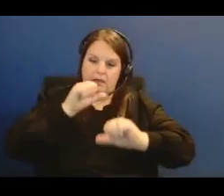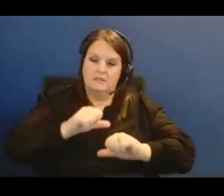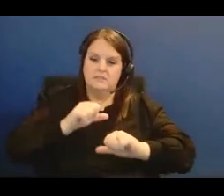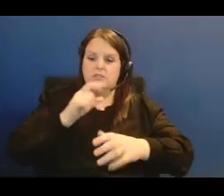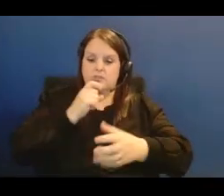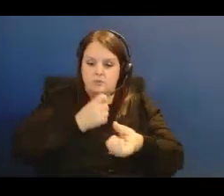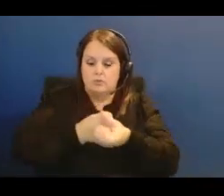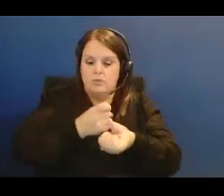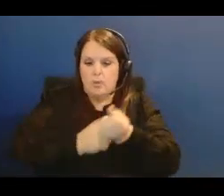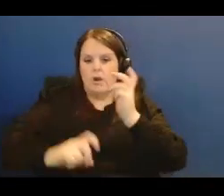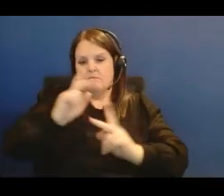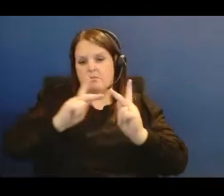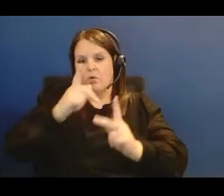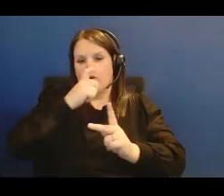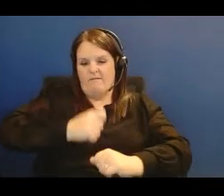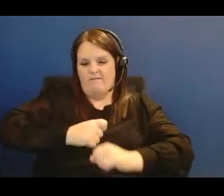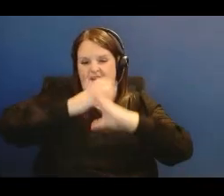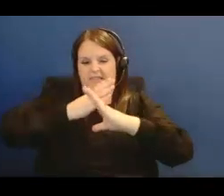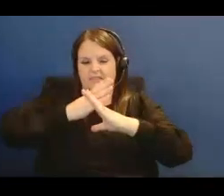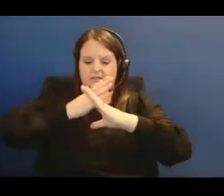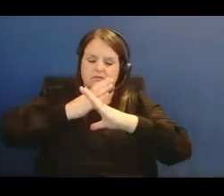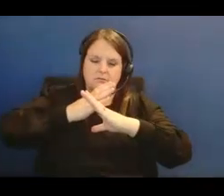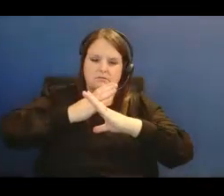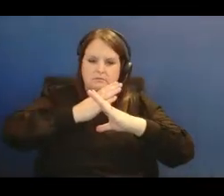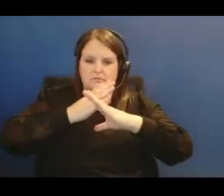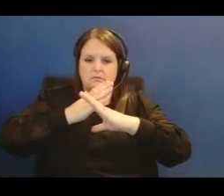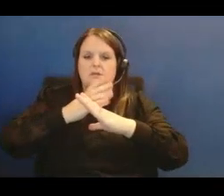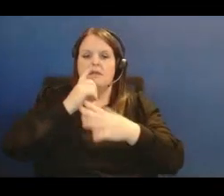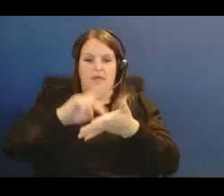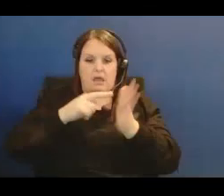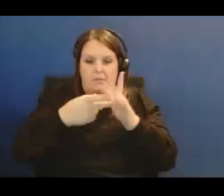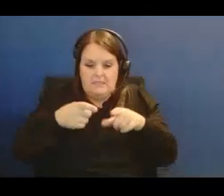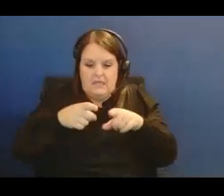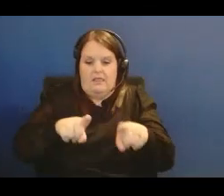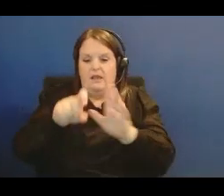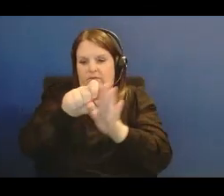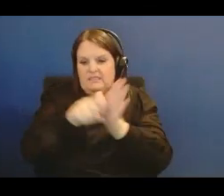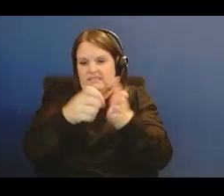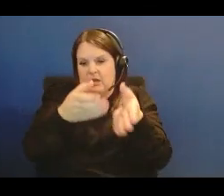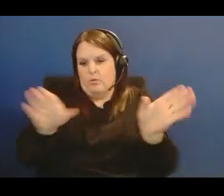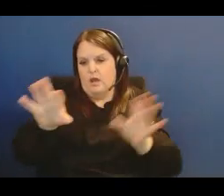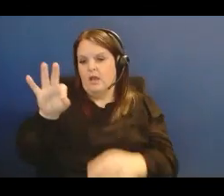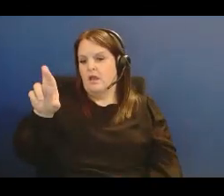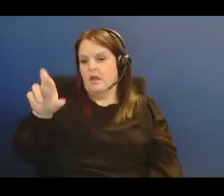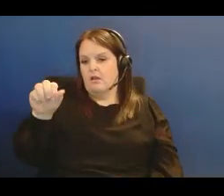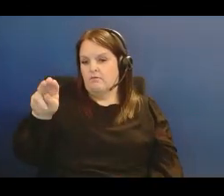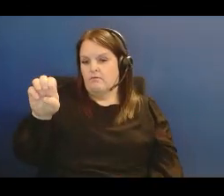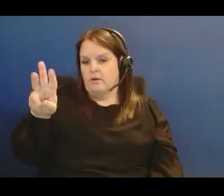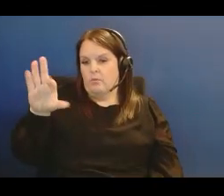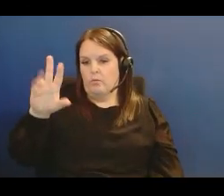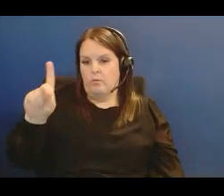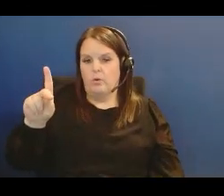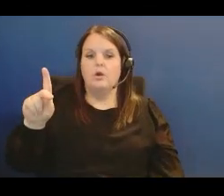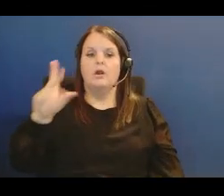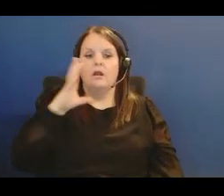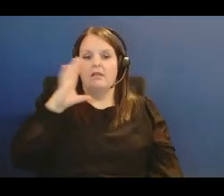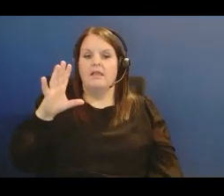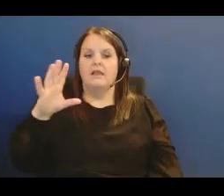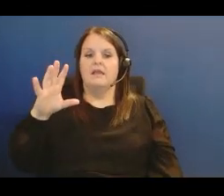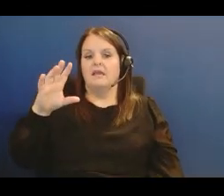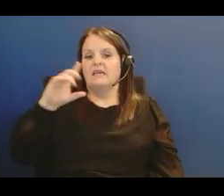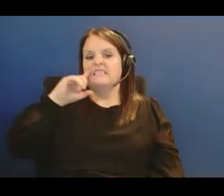care. These include ongoing alignments with statewide frameworks such as the Silver State Health Improvement Plan, also known